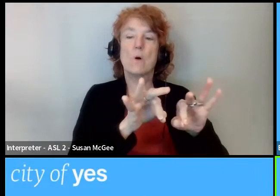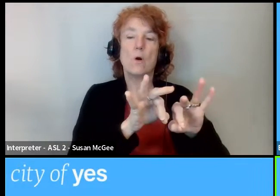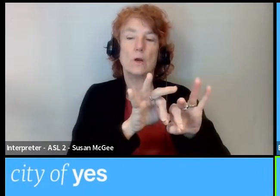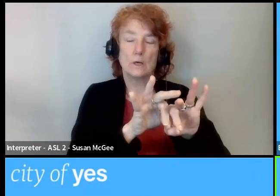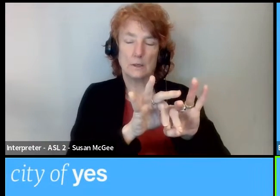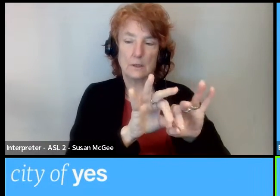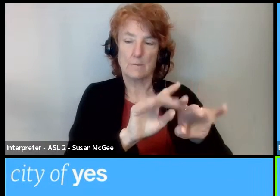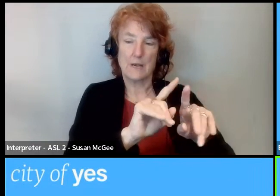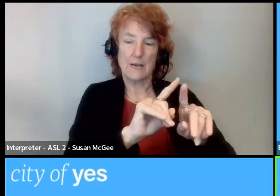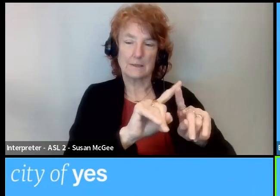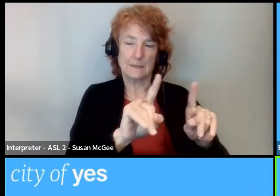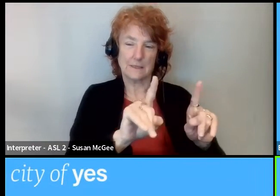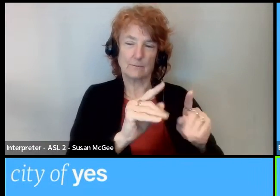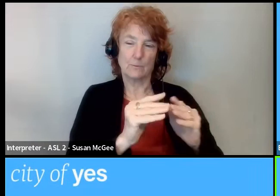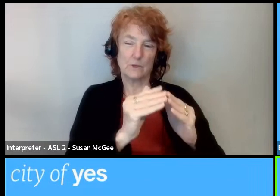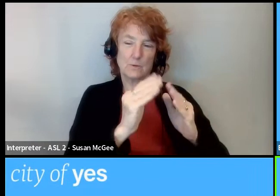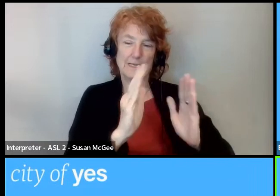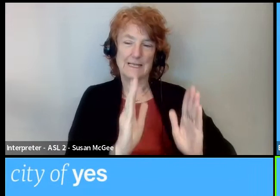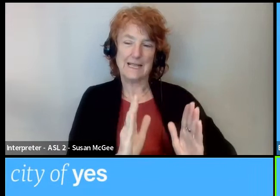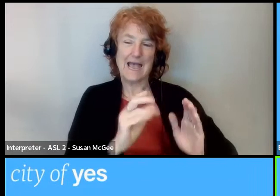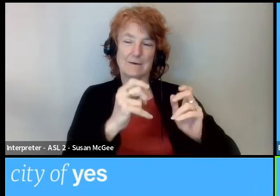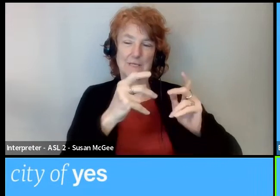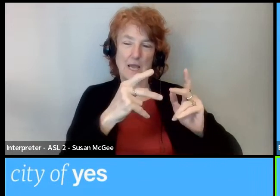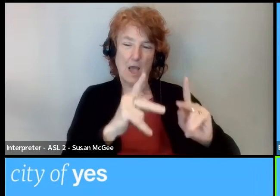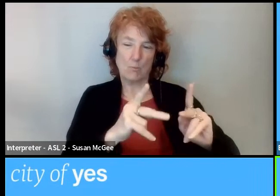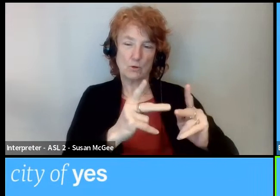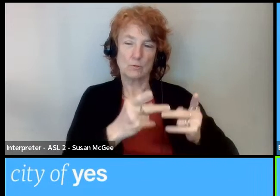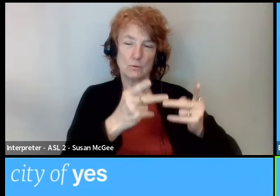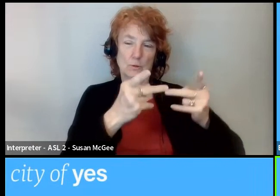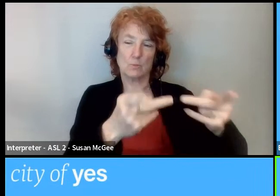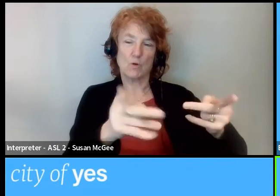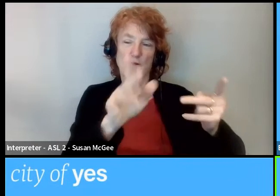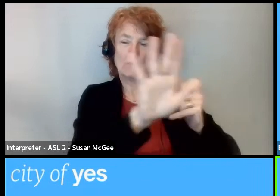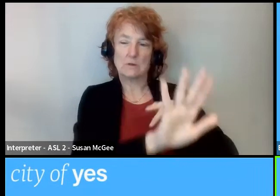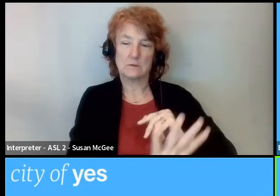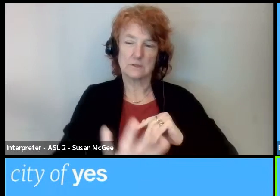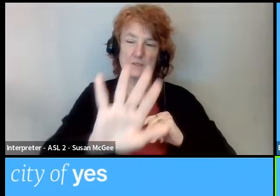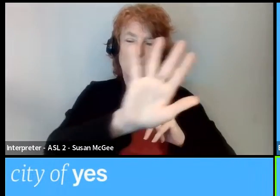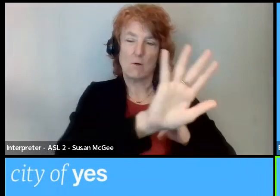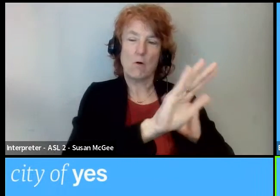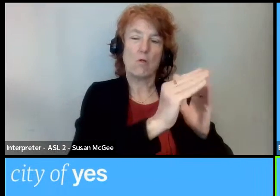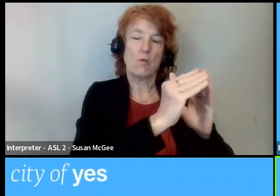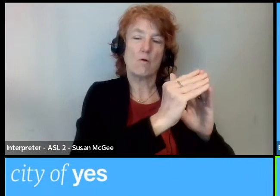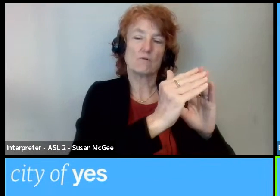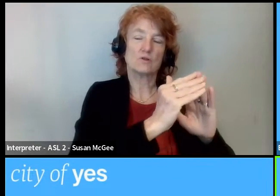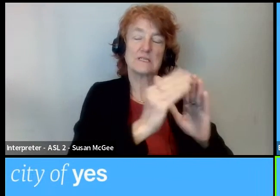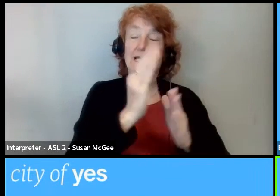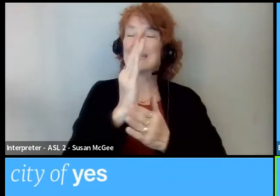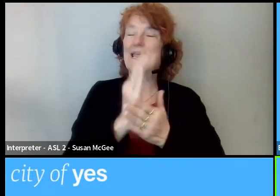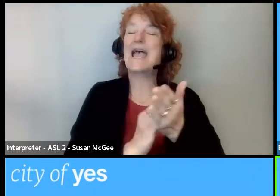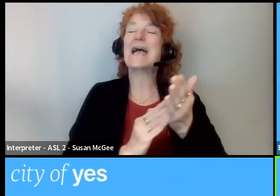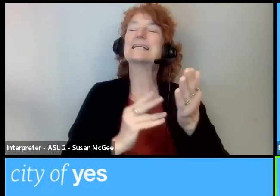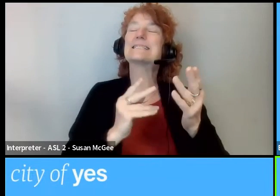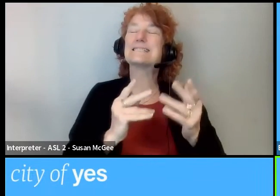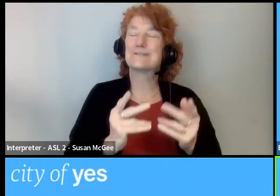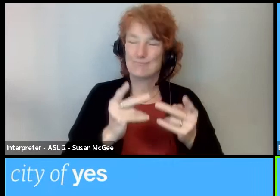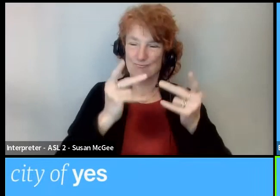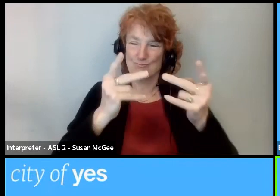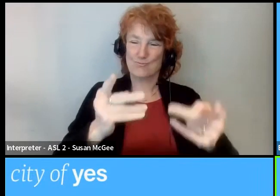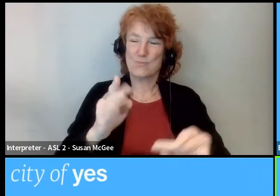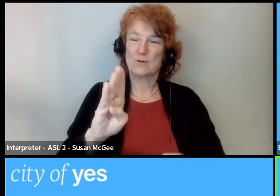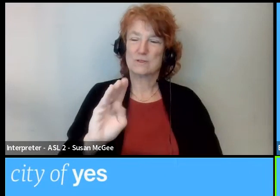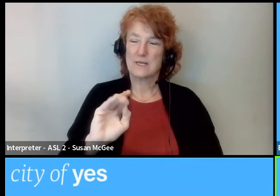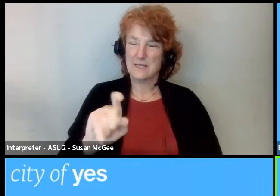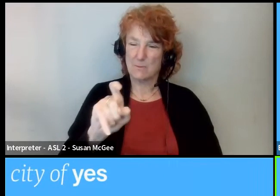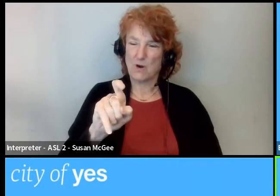the housing opportunity proposals, which are citywide, and some of the proposals you mentioned in the Bronx, which are a